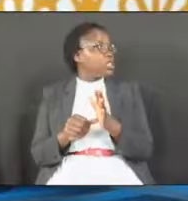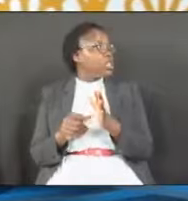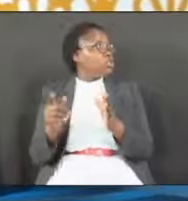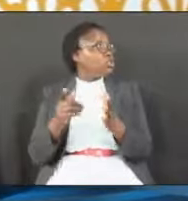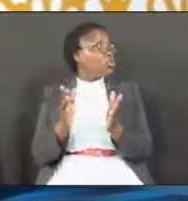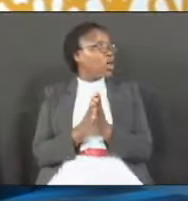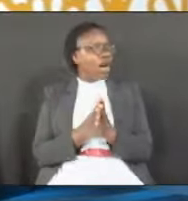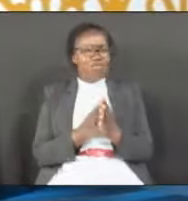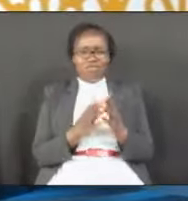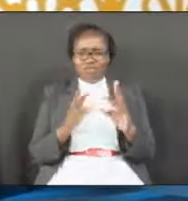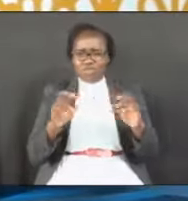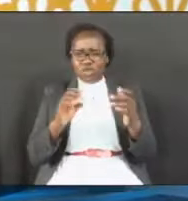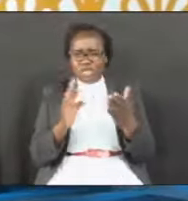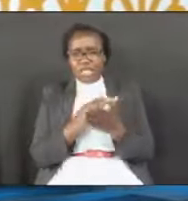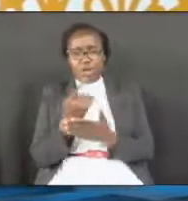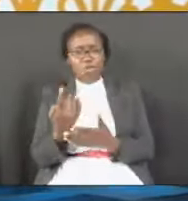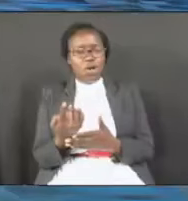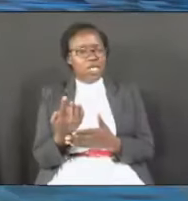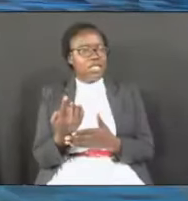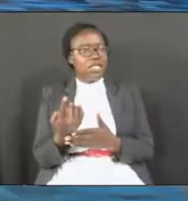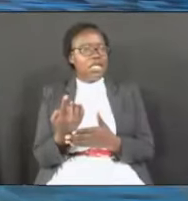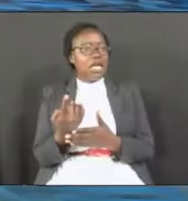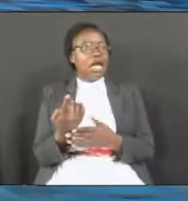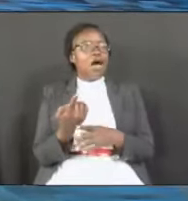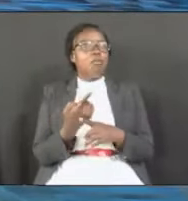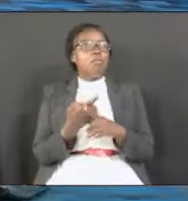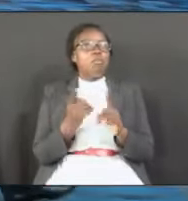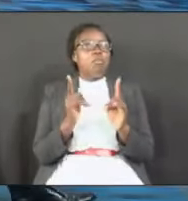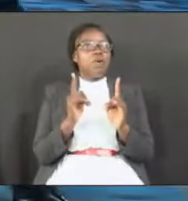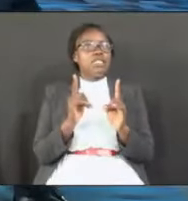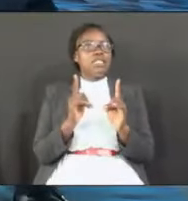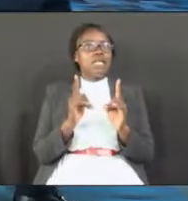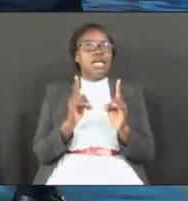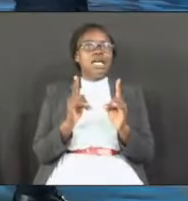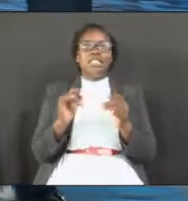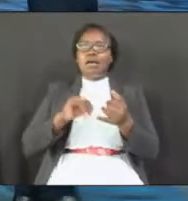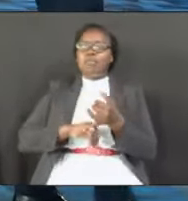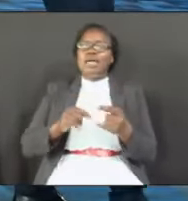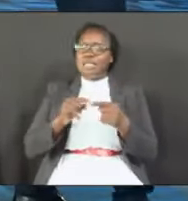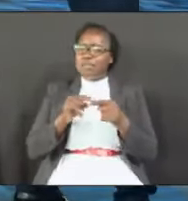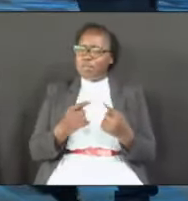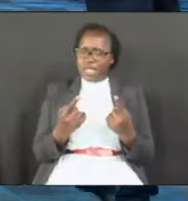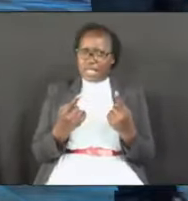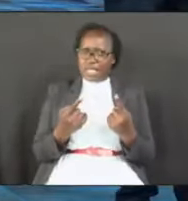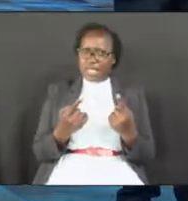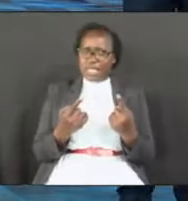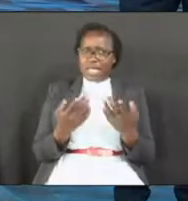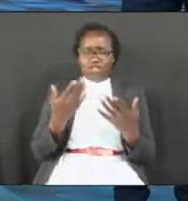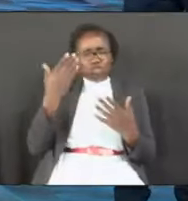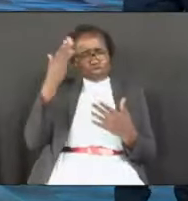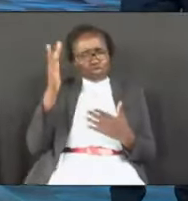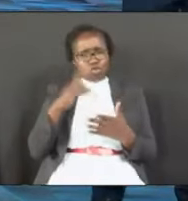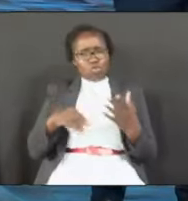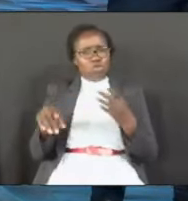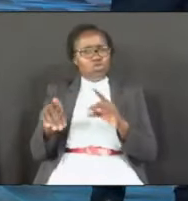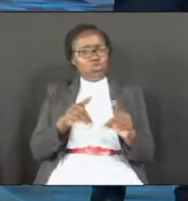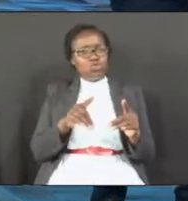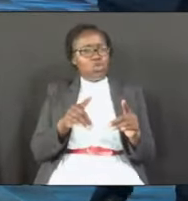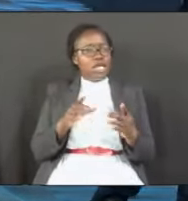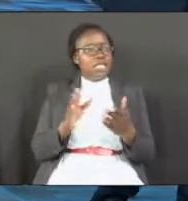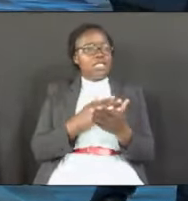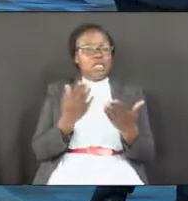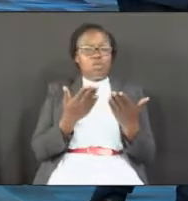so troubled. Somebody could be here. Their marriage is breaking or has broken and they don't know what to do. Somebody could be here. You